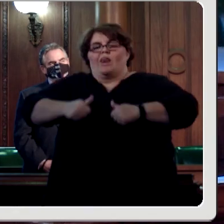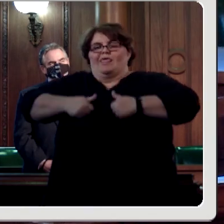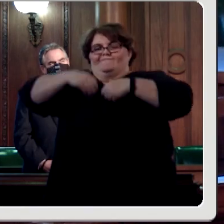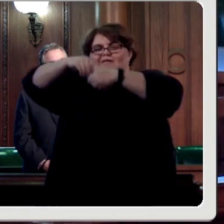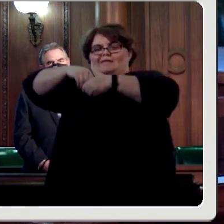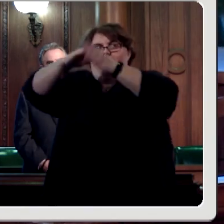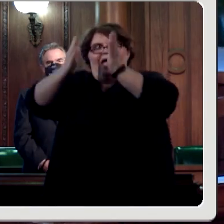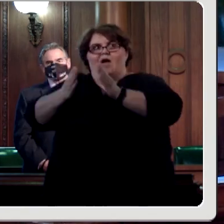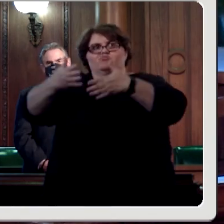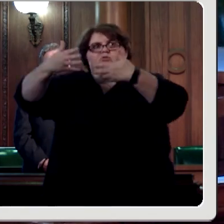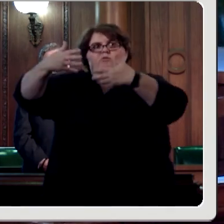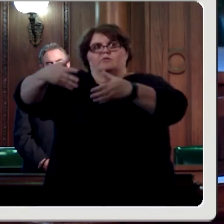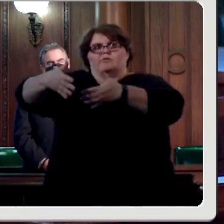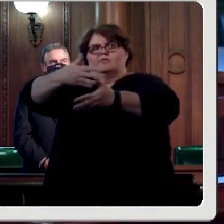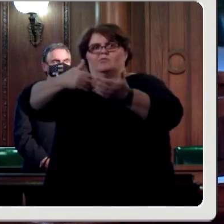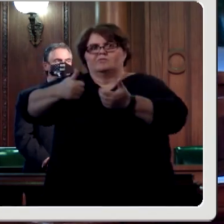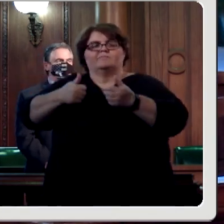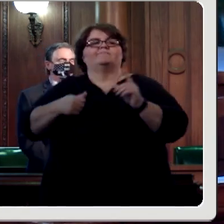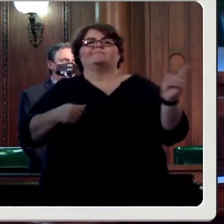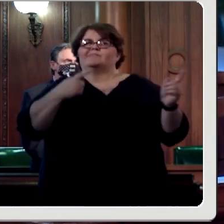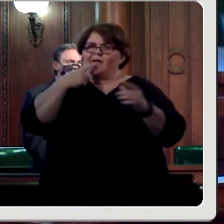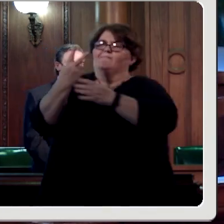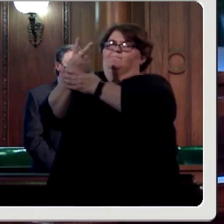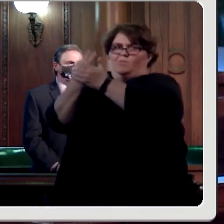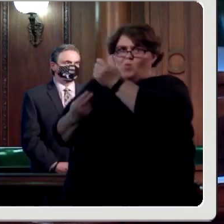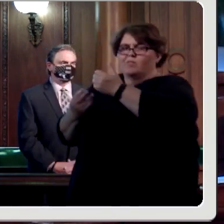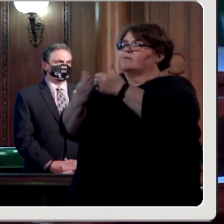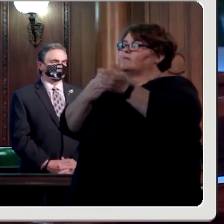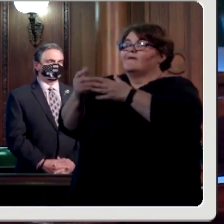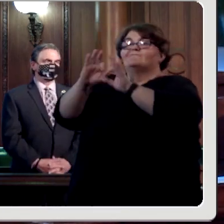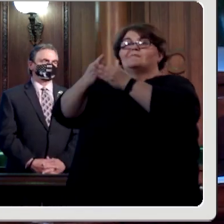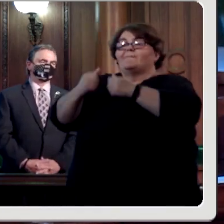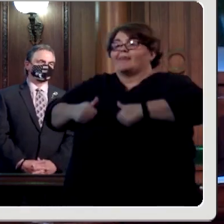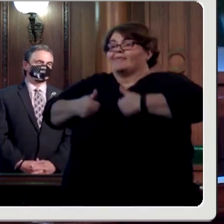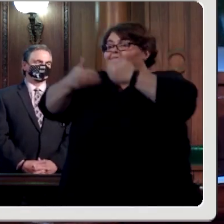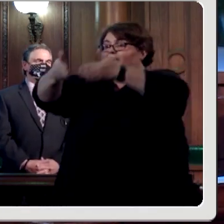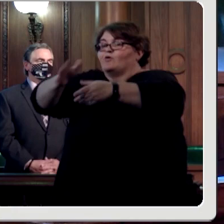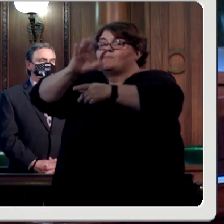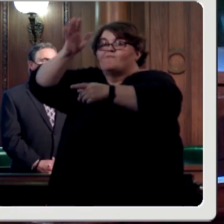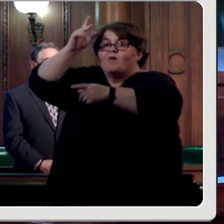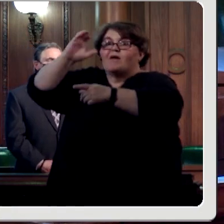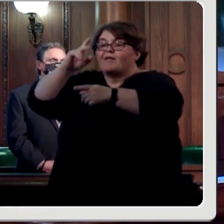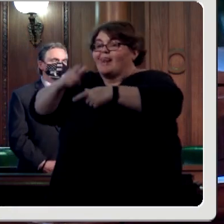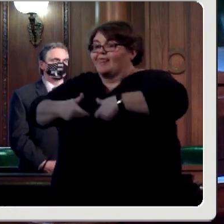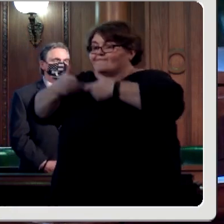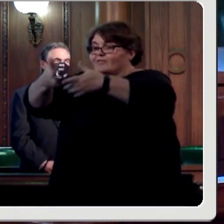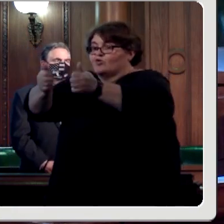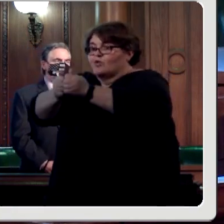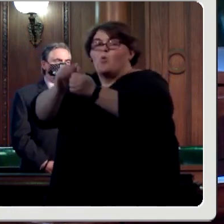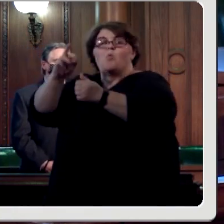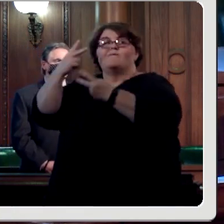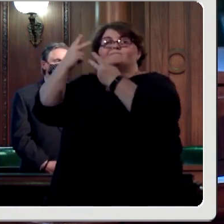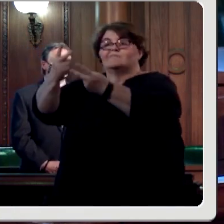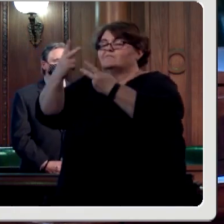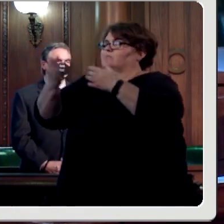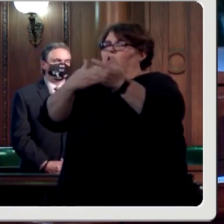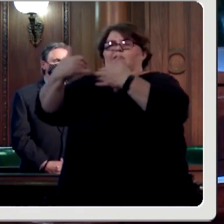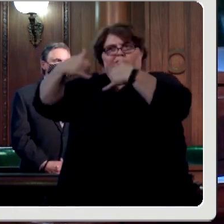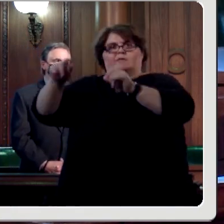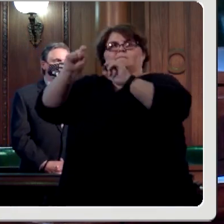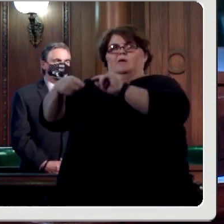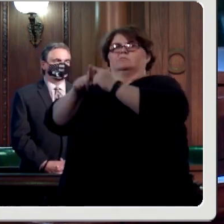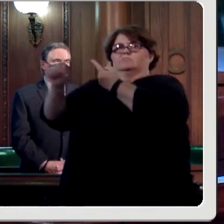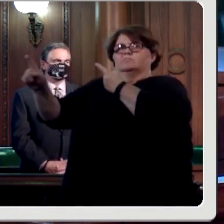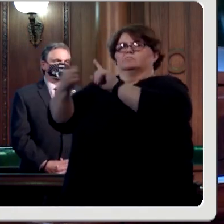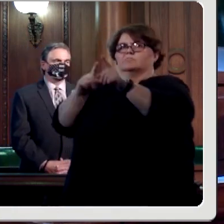Both. Right. And so, so you make some really good points. So family units that live together all